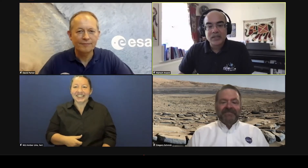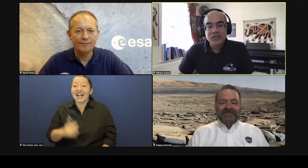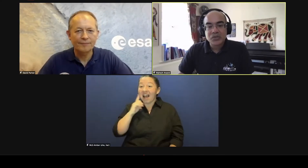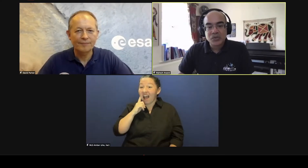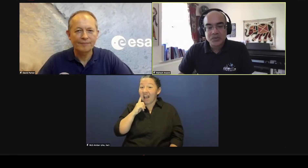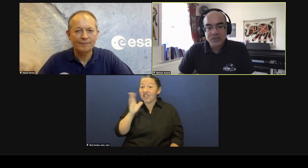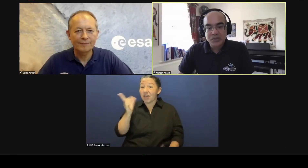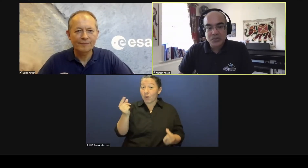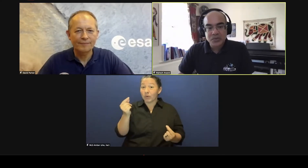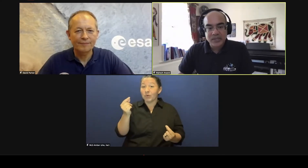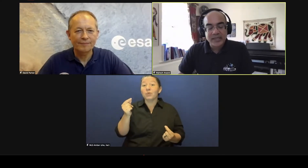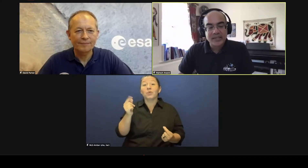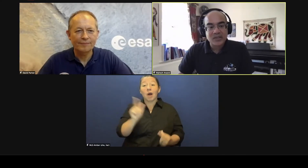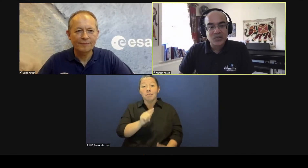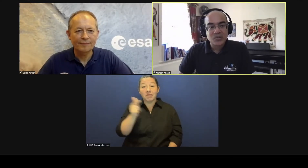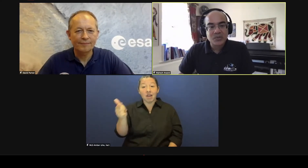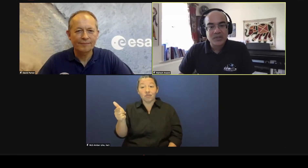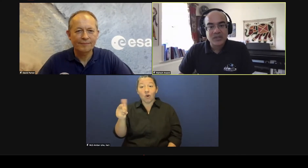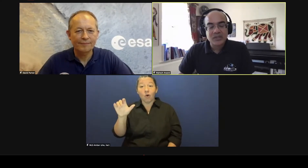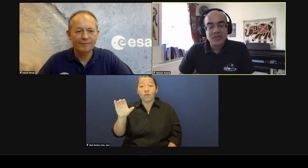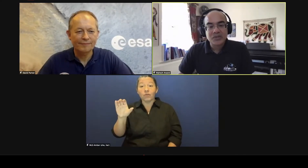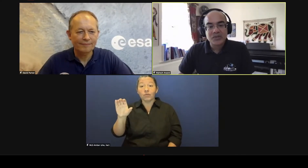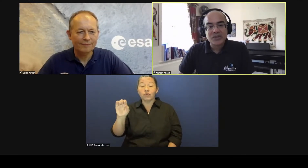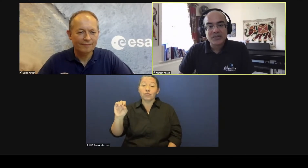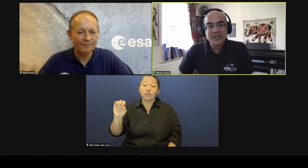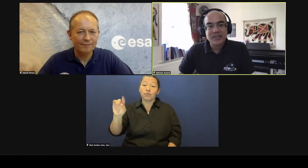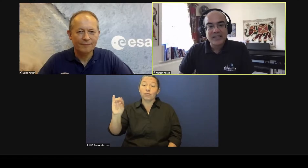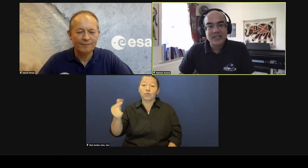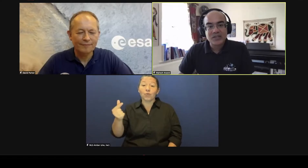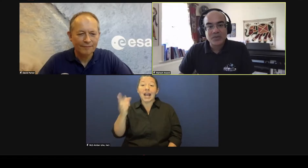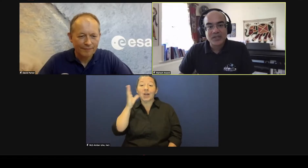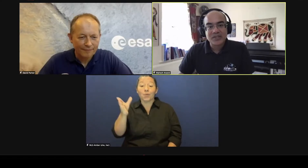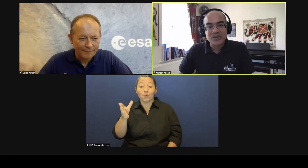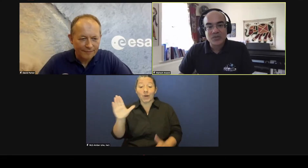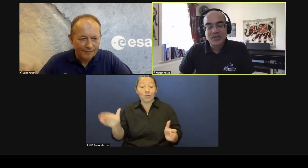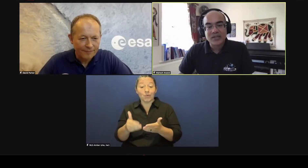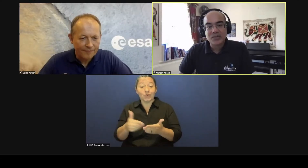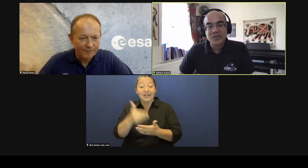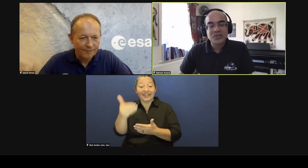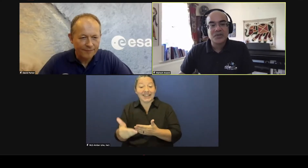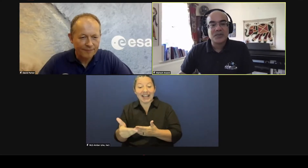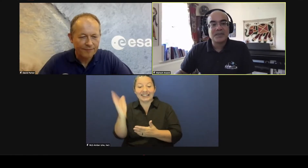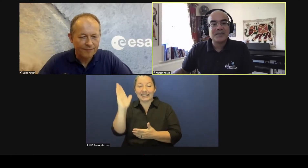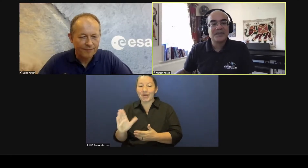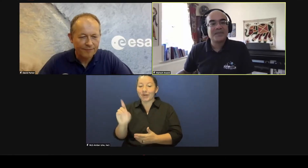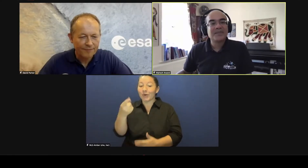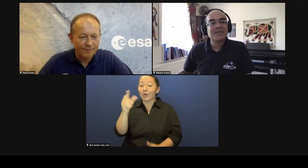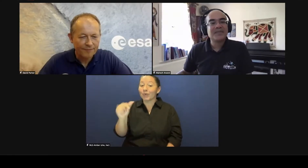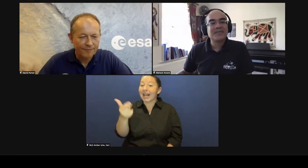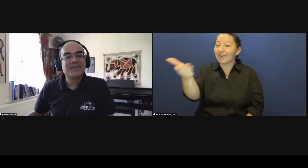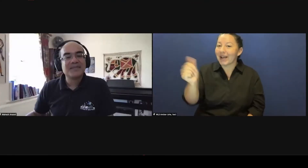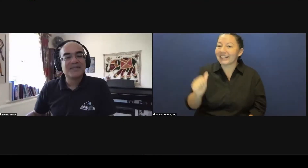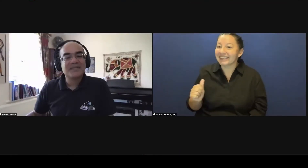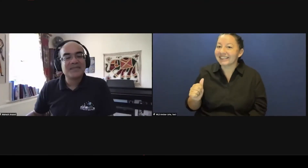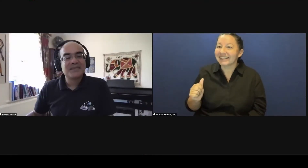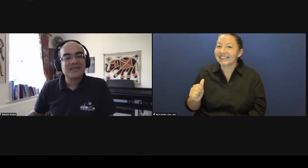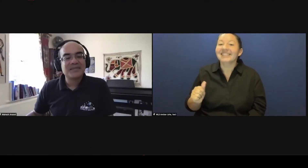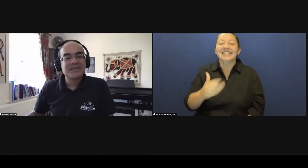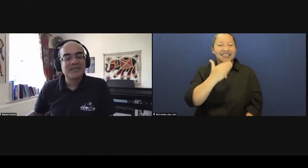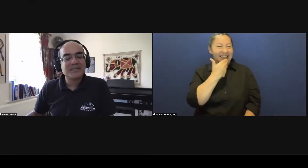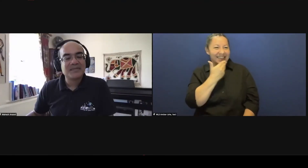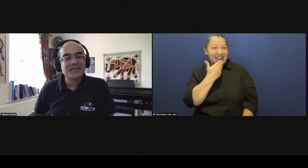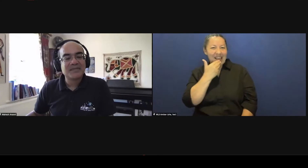to hand you over to Greg, who will introduce our next speaker to you. So Greg, over to you. Great, thanks,